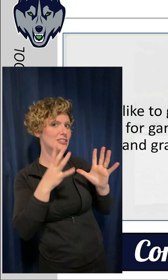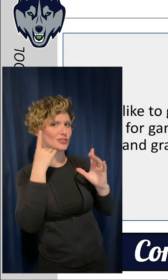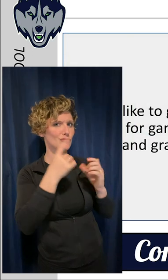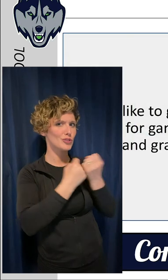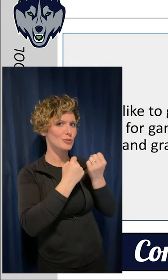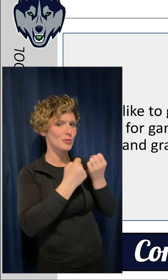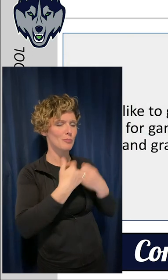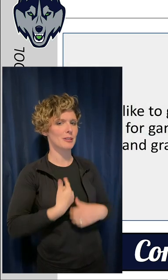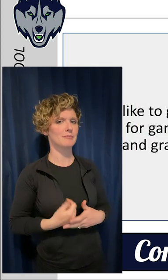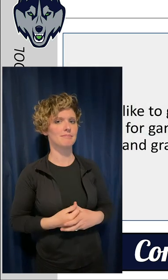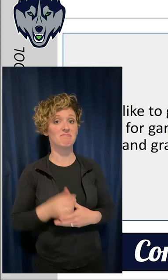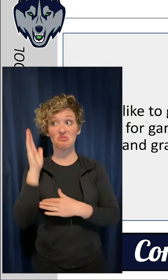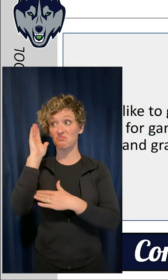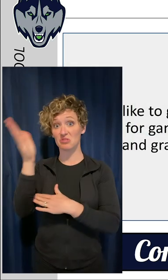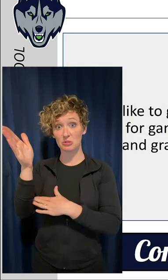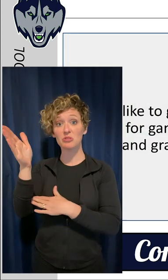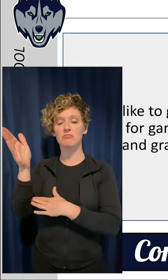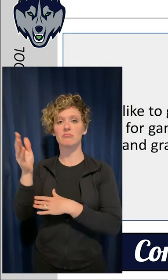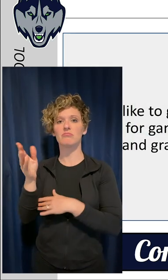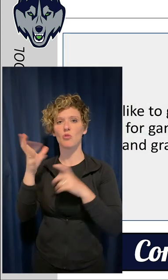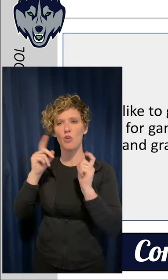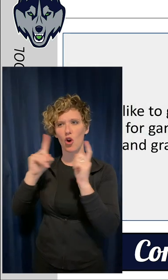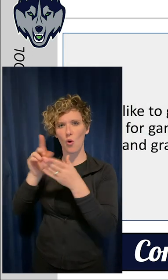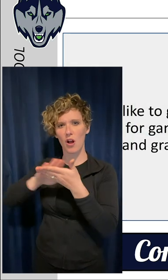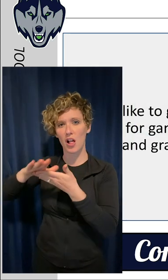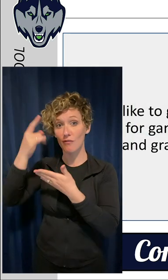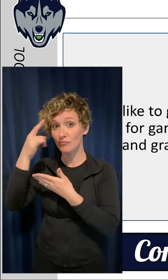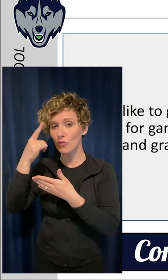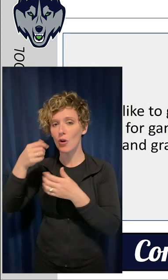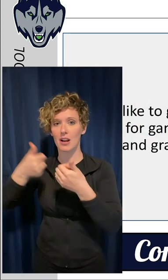future, Austin would like to go to college for game design and graphics.